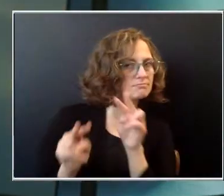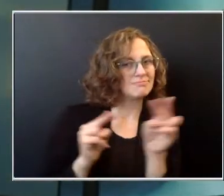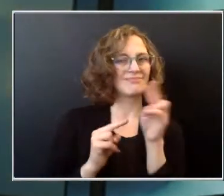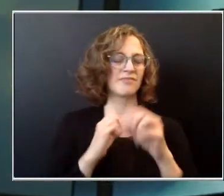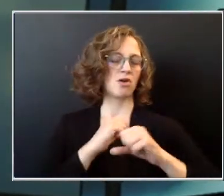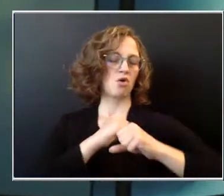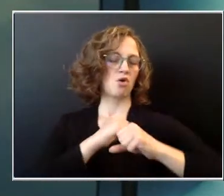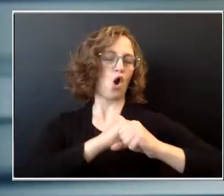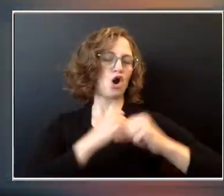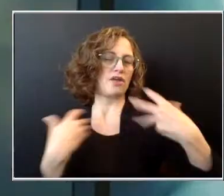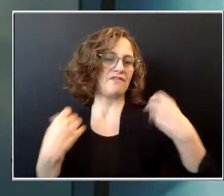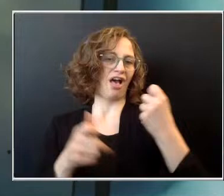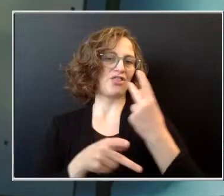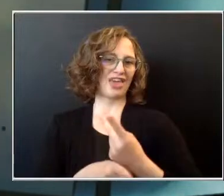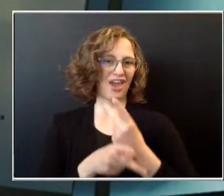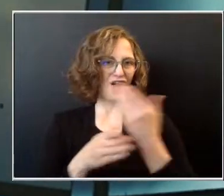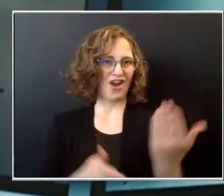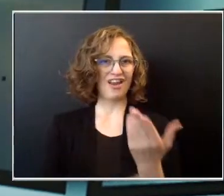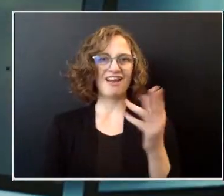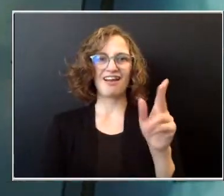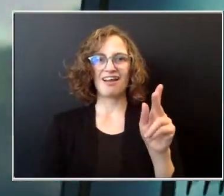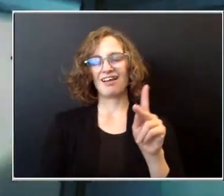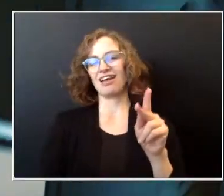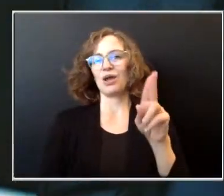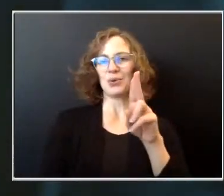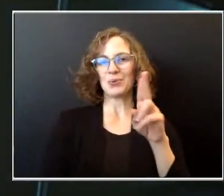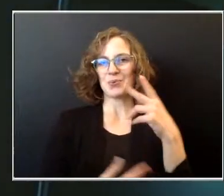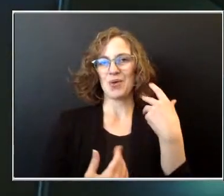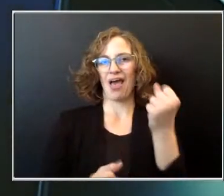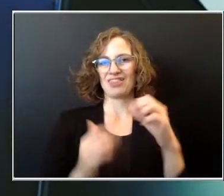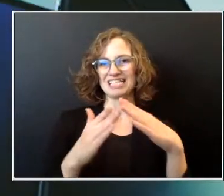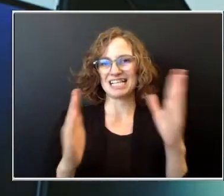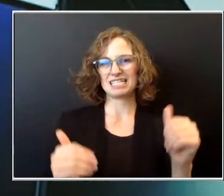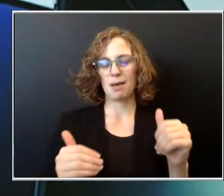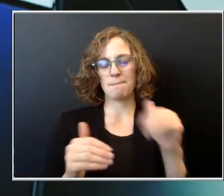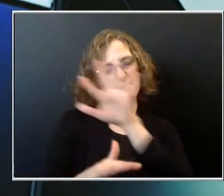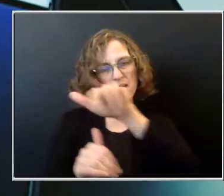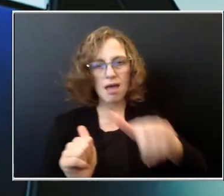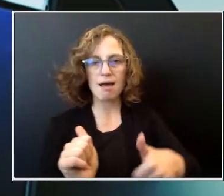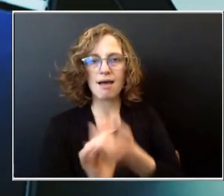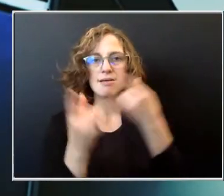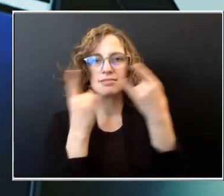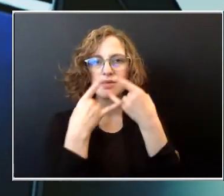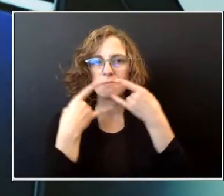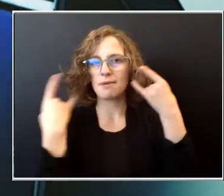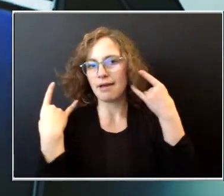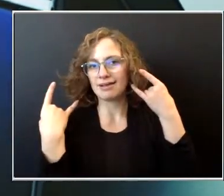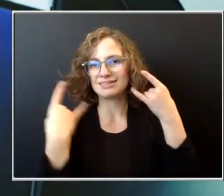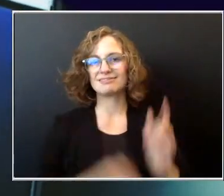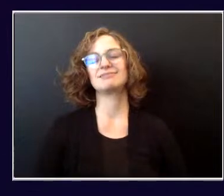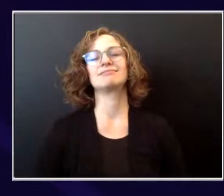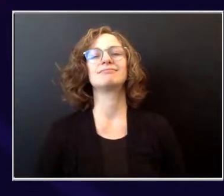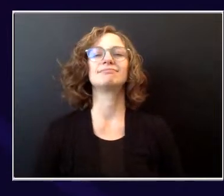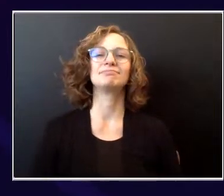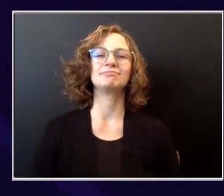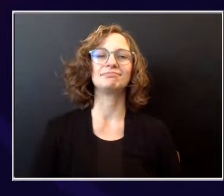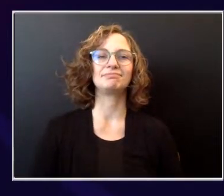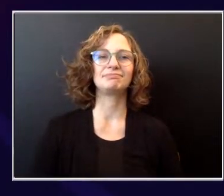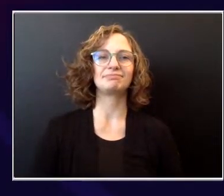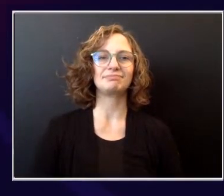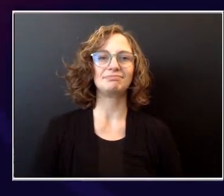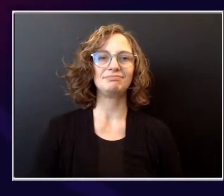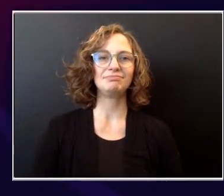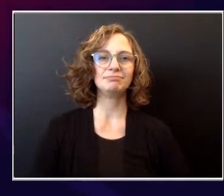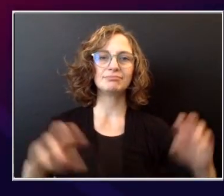healthcare at the University of Kansas Health System. Let's go behind the mask. Okay, Jan,